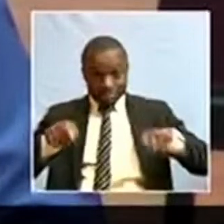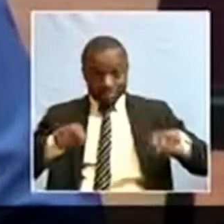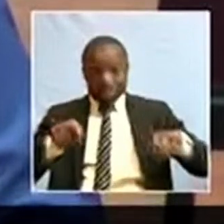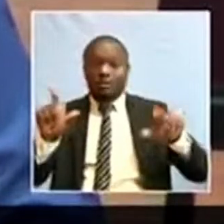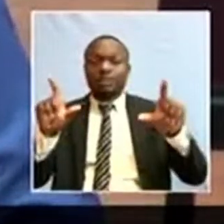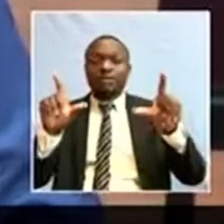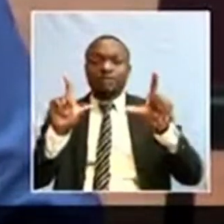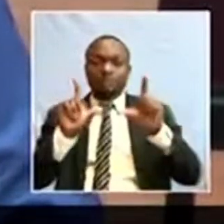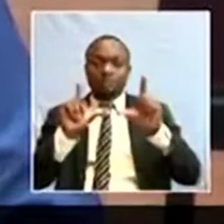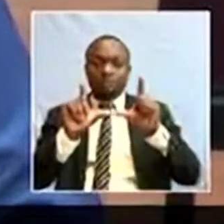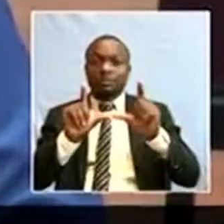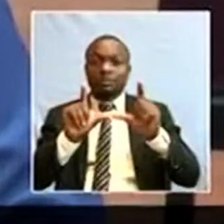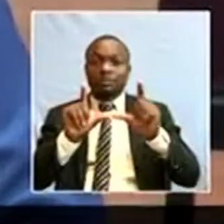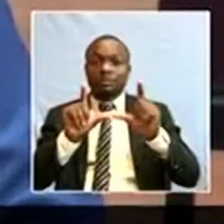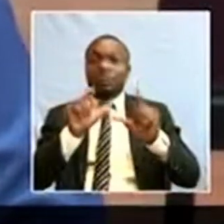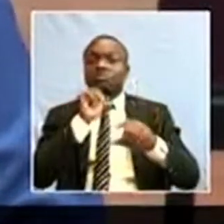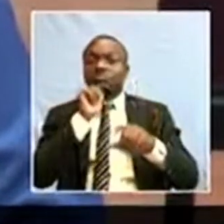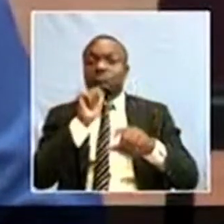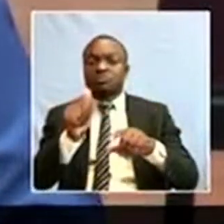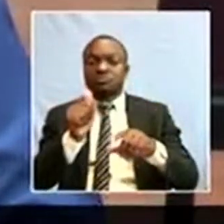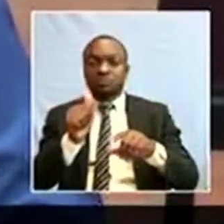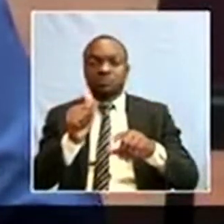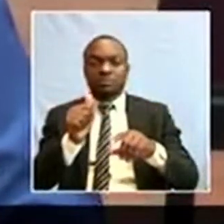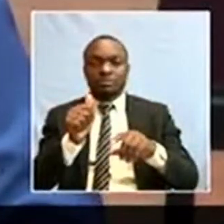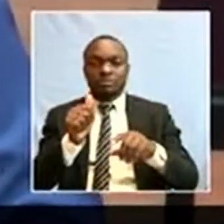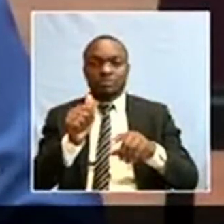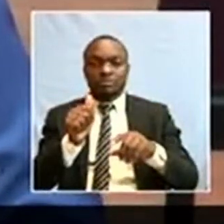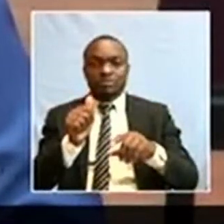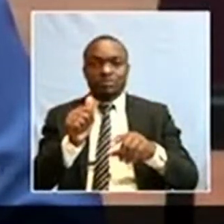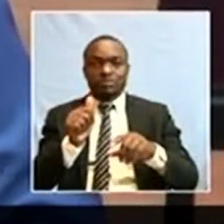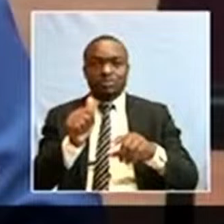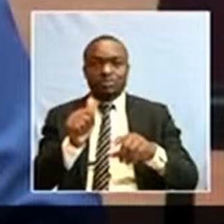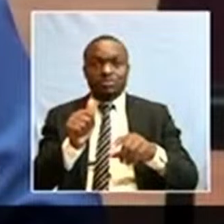licensing, not being comfortable with getting a grant.